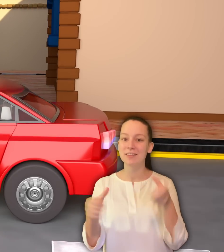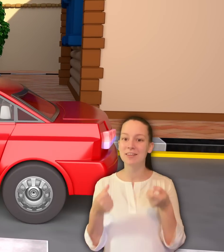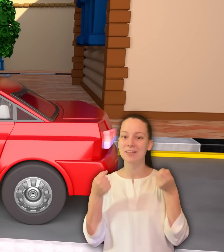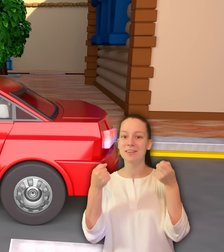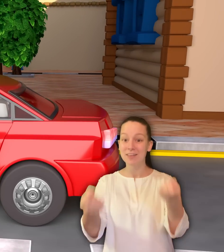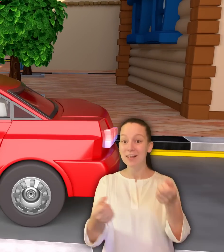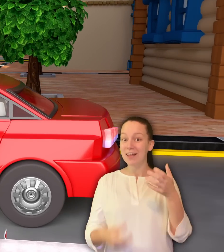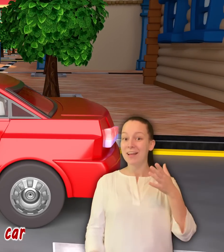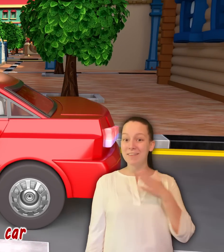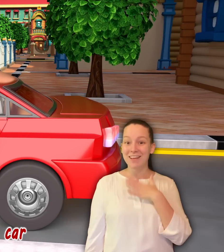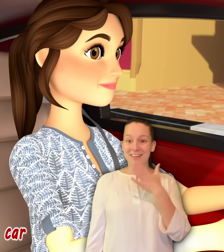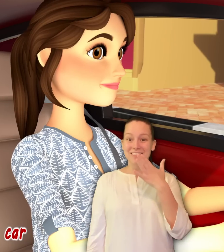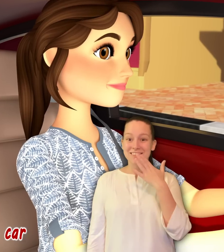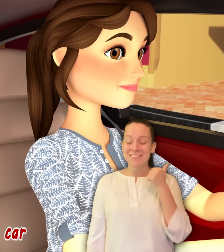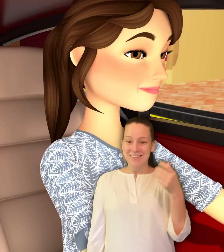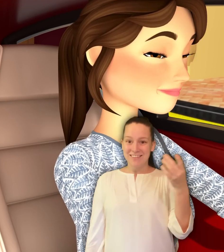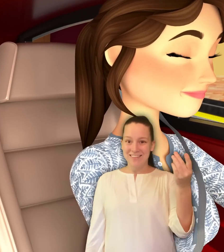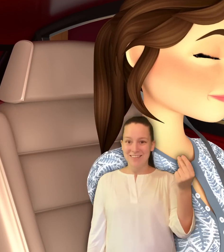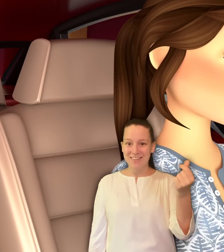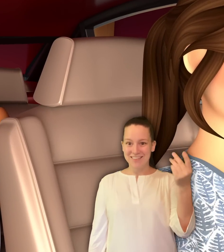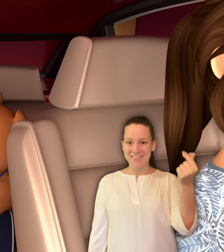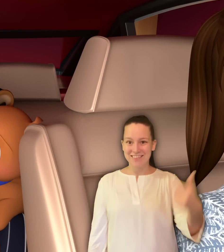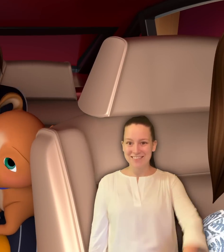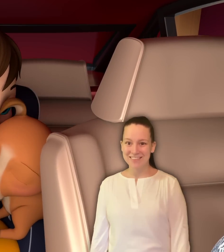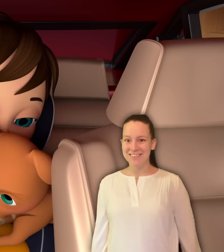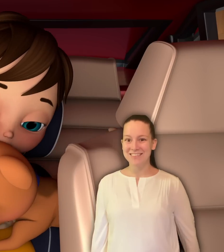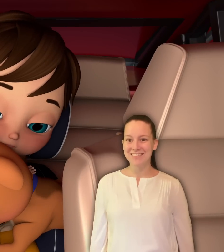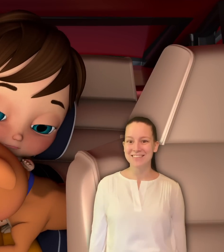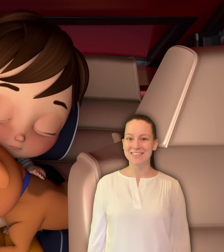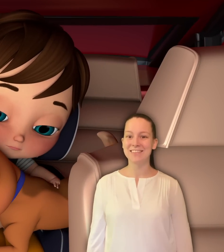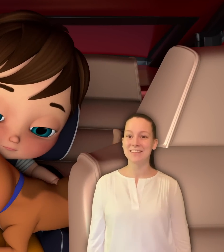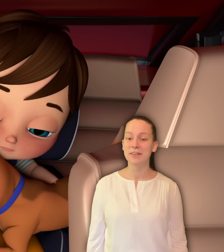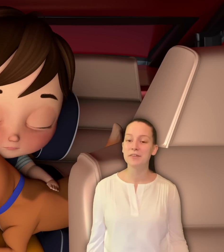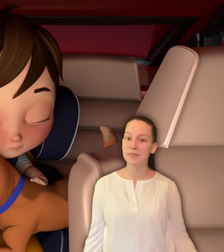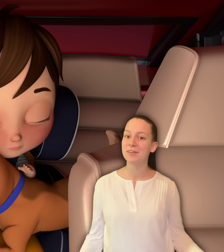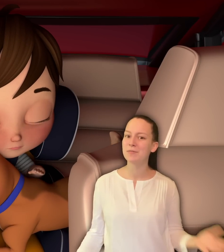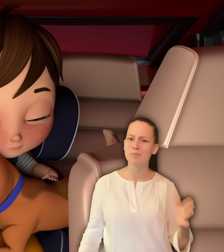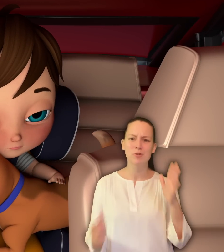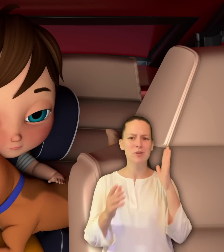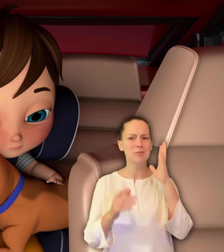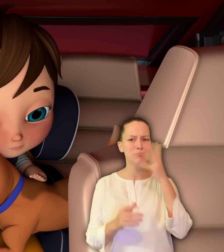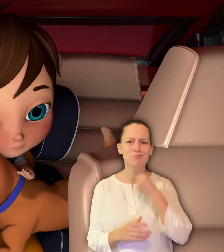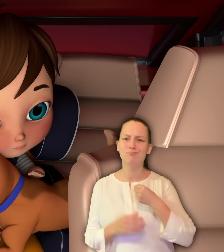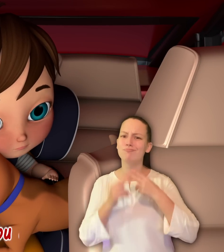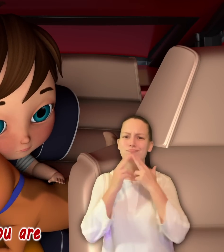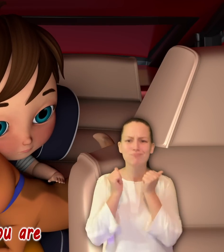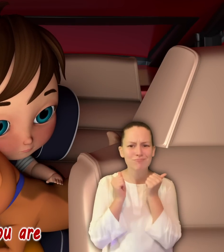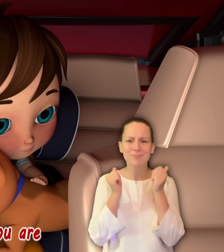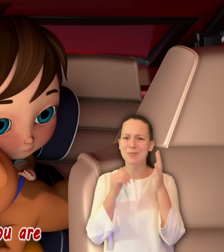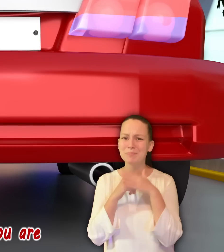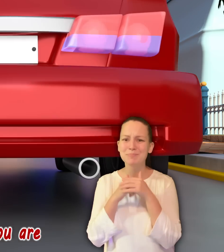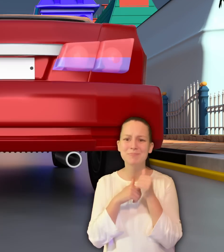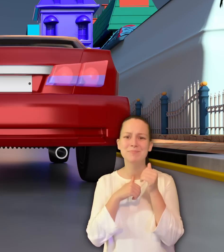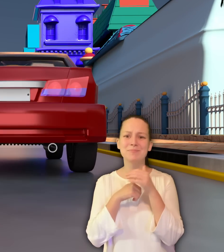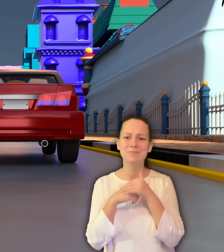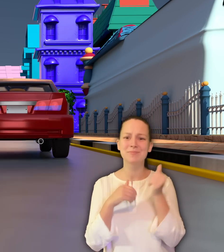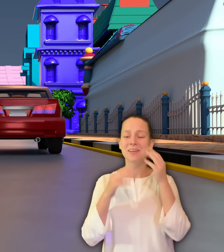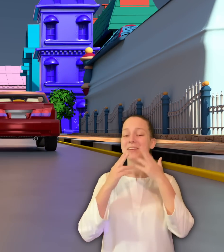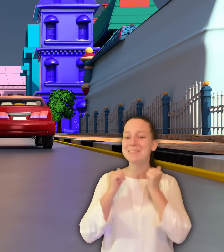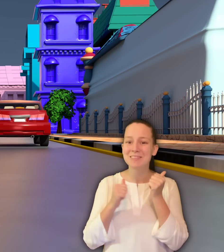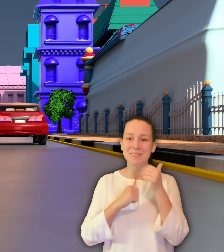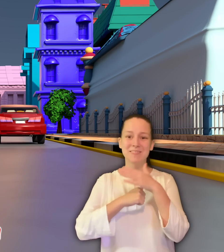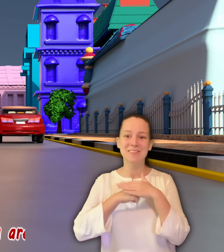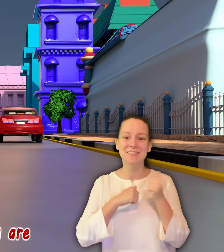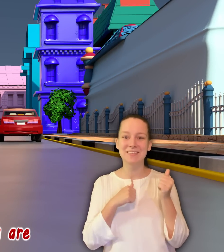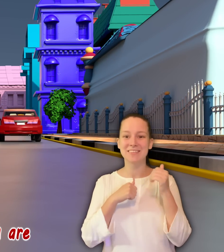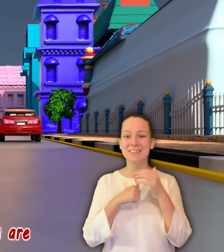car. Off we go to ride our car, my sweet puppy. What an adorable pet you are, pet